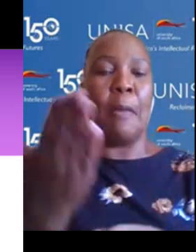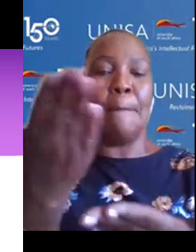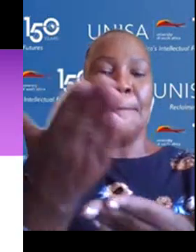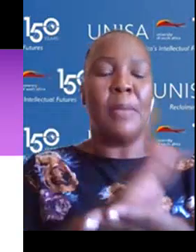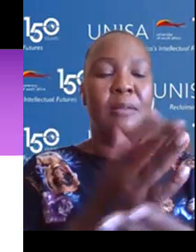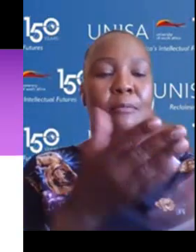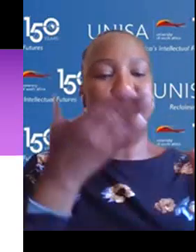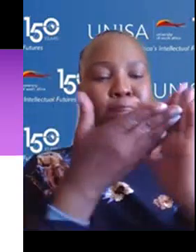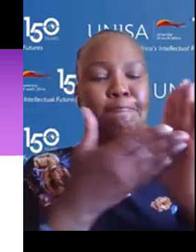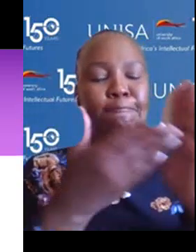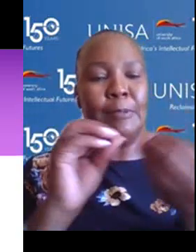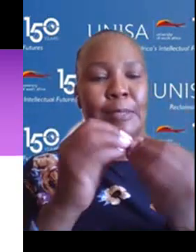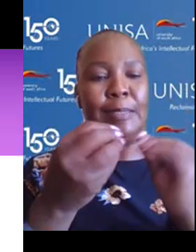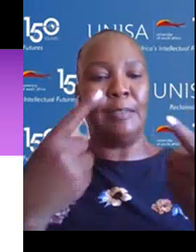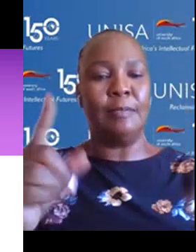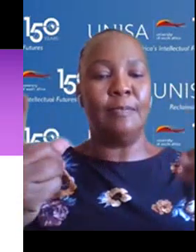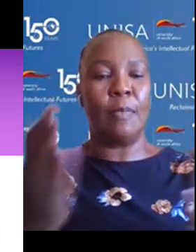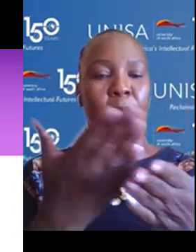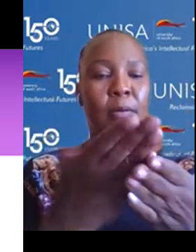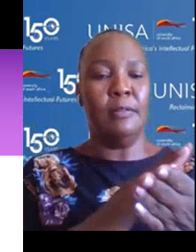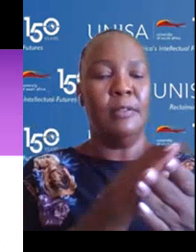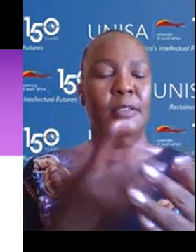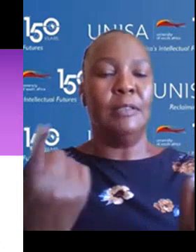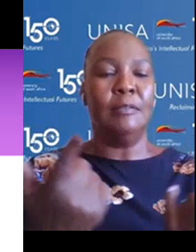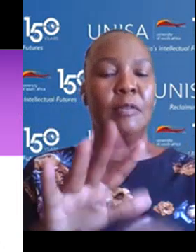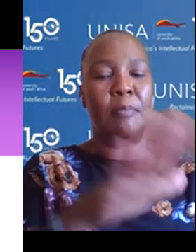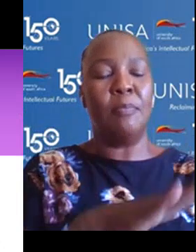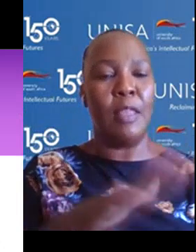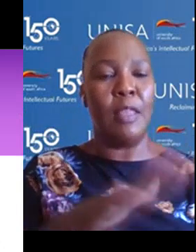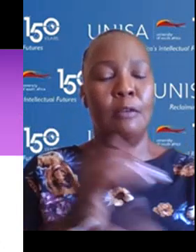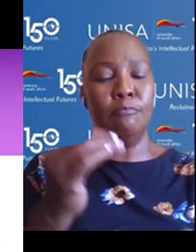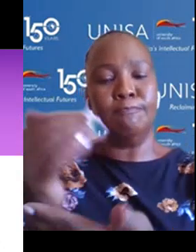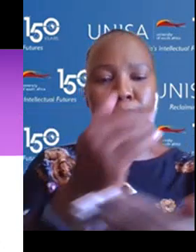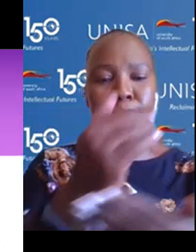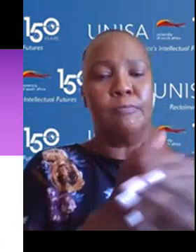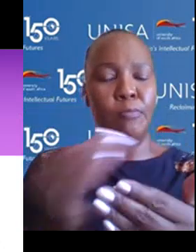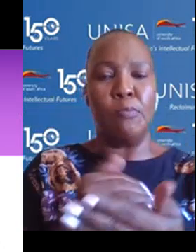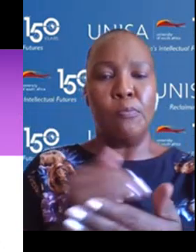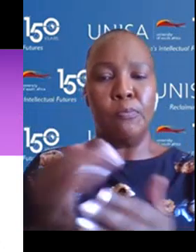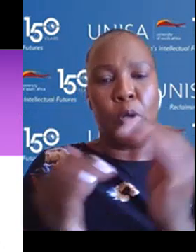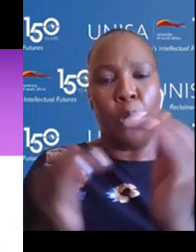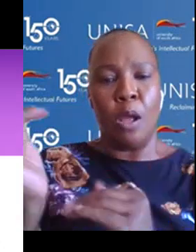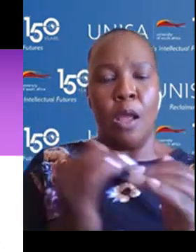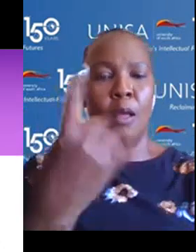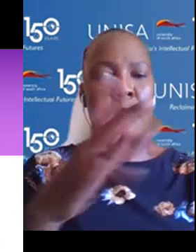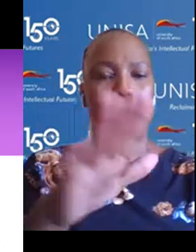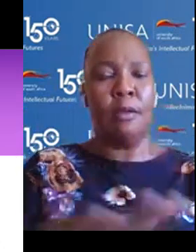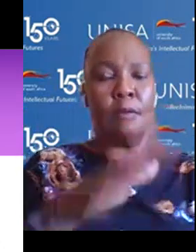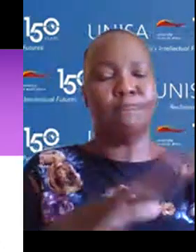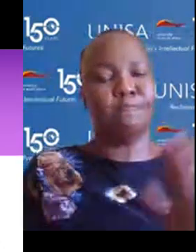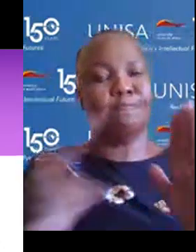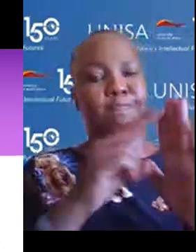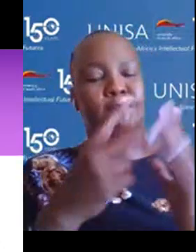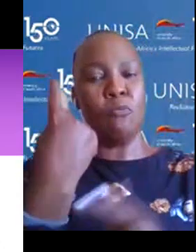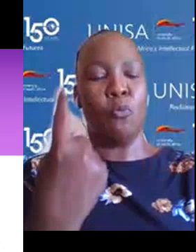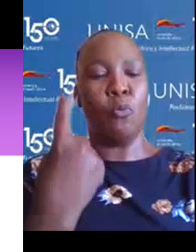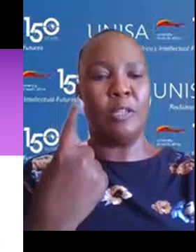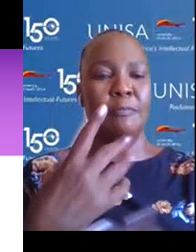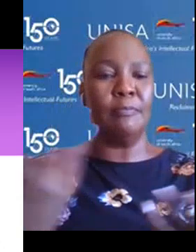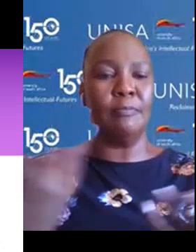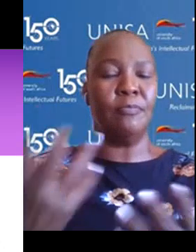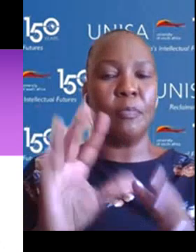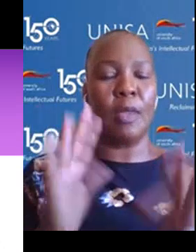create different pages. So it's really a place to organize all your notes into one place. So we will be actually looking today at how